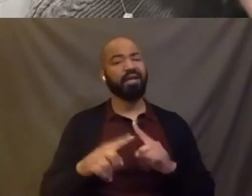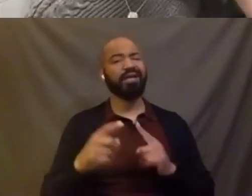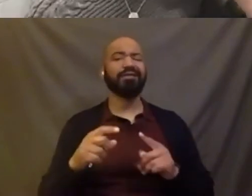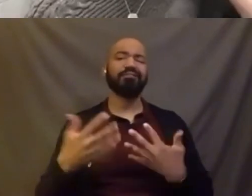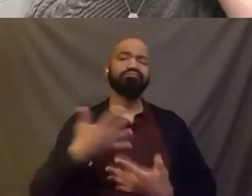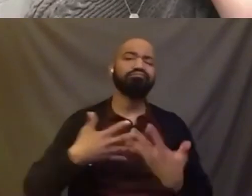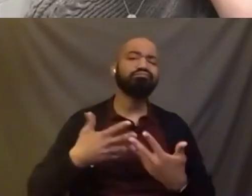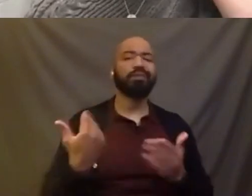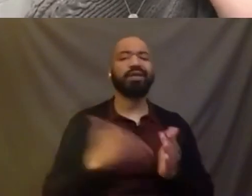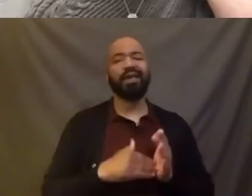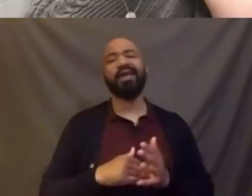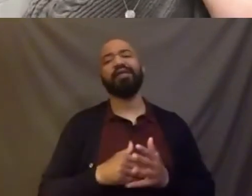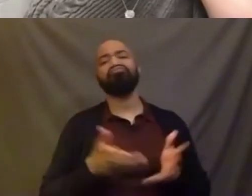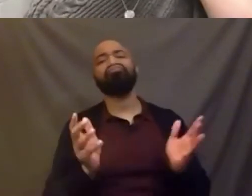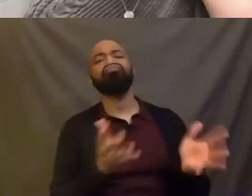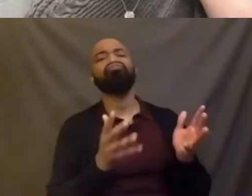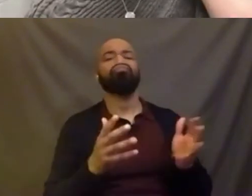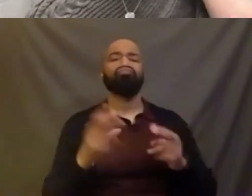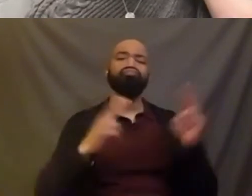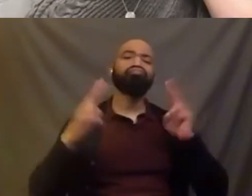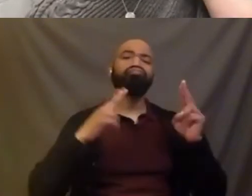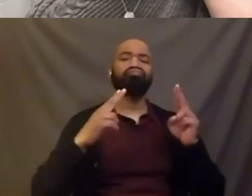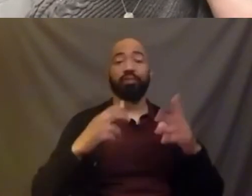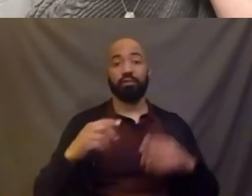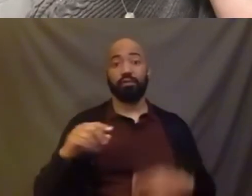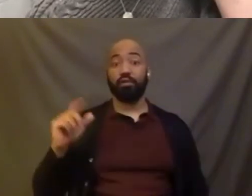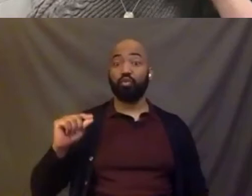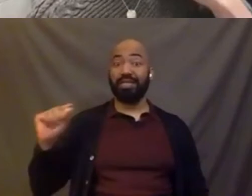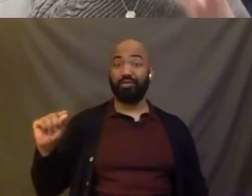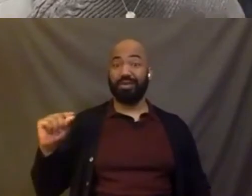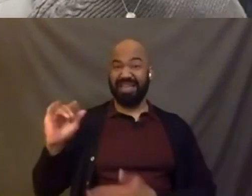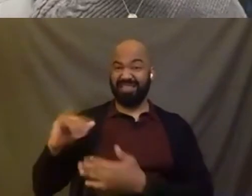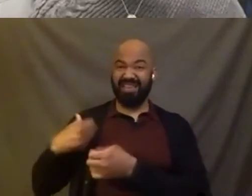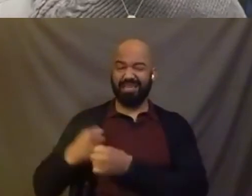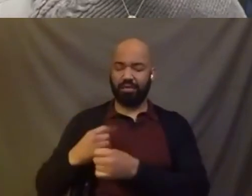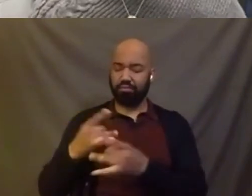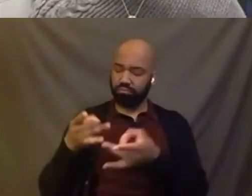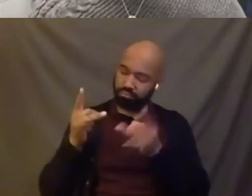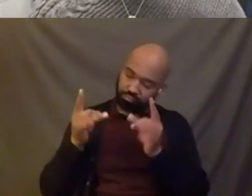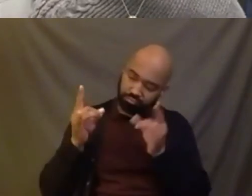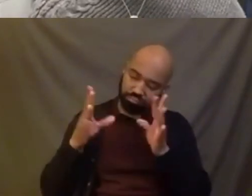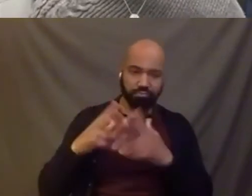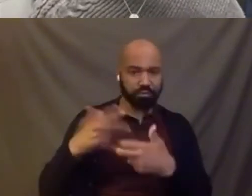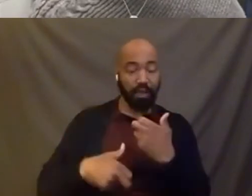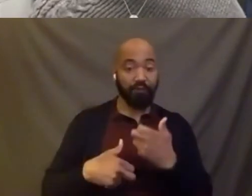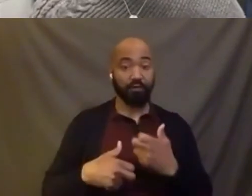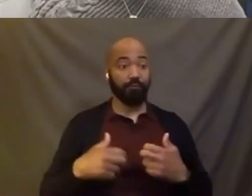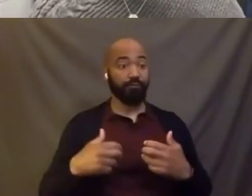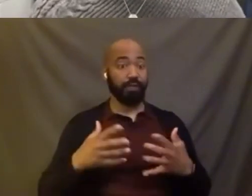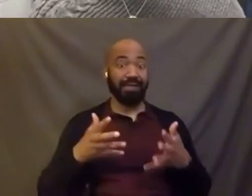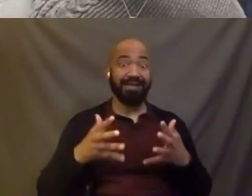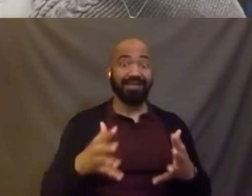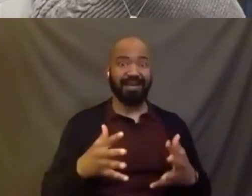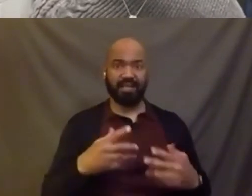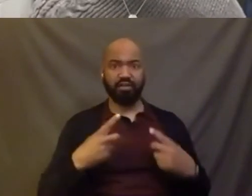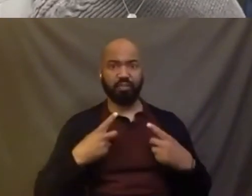do what you got to do. It's 2020 was an exceedingly hard year, and the levels of anxiety and depression just went through the